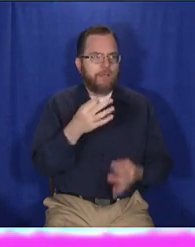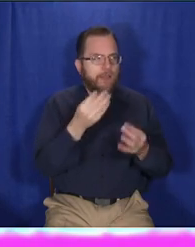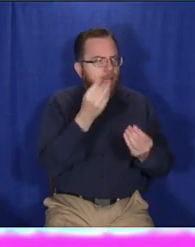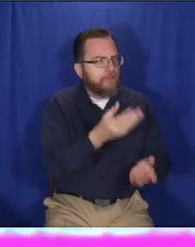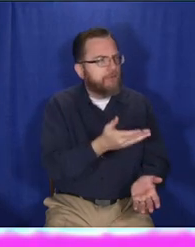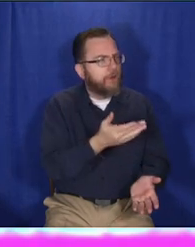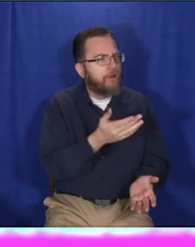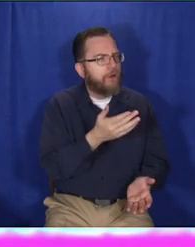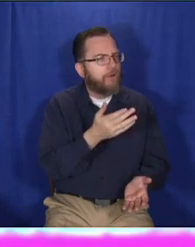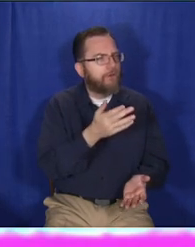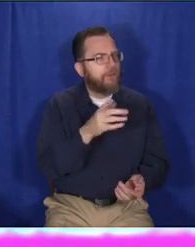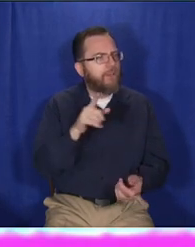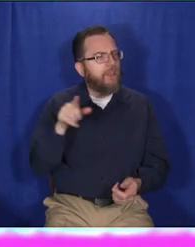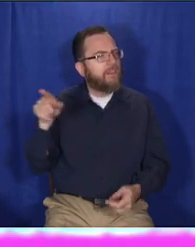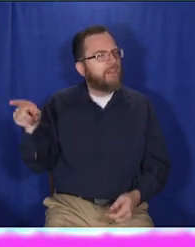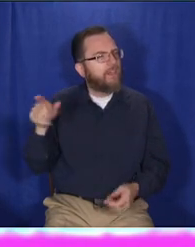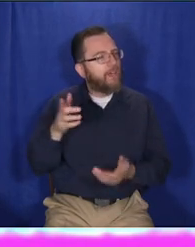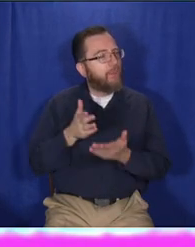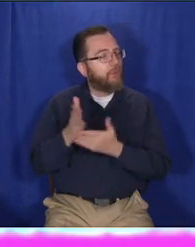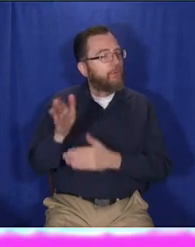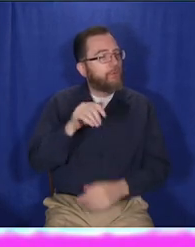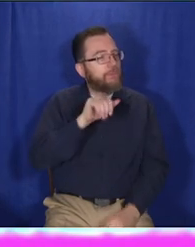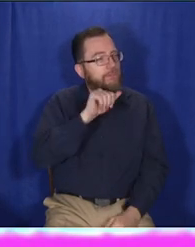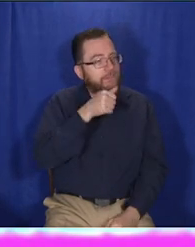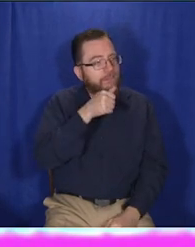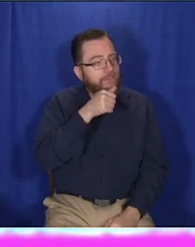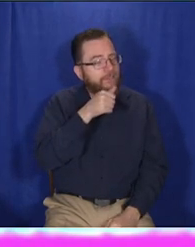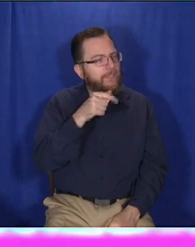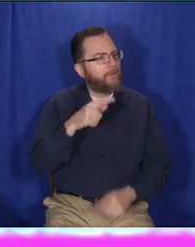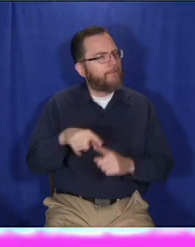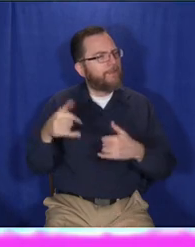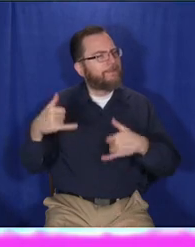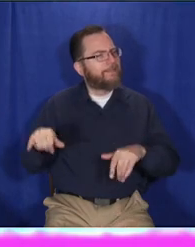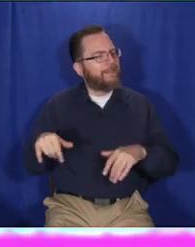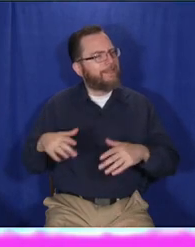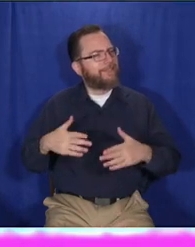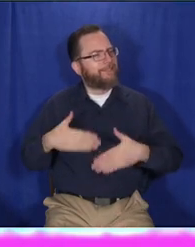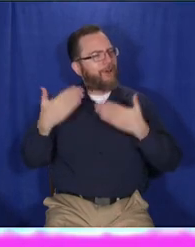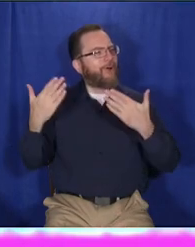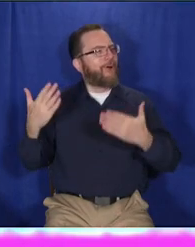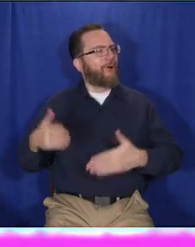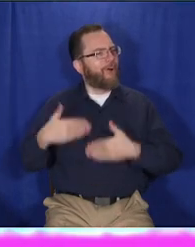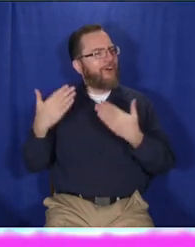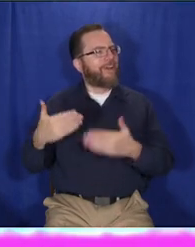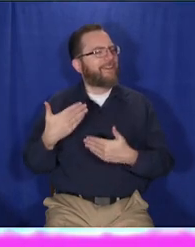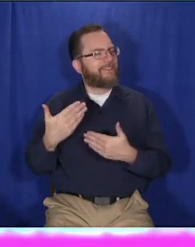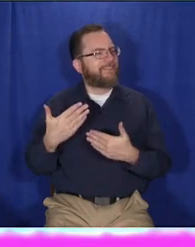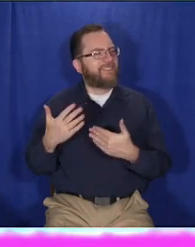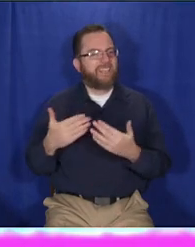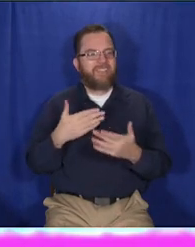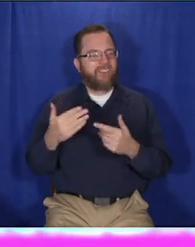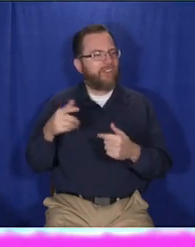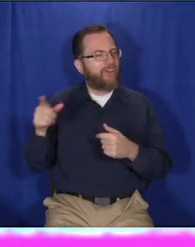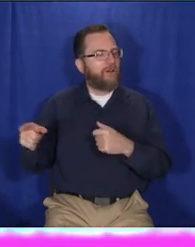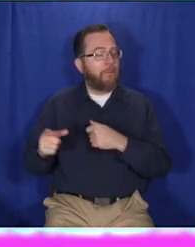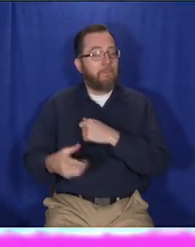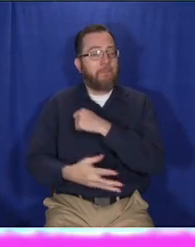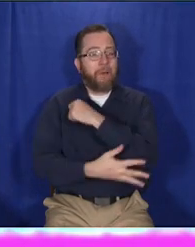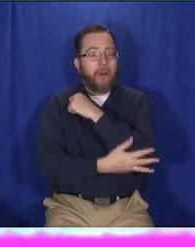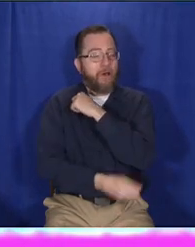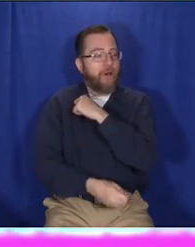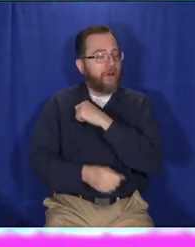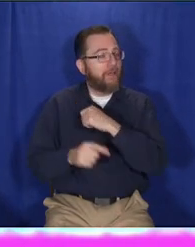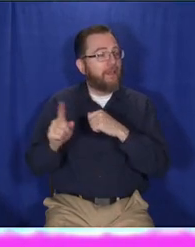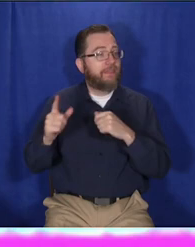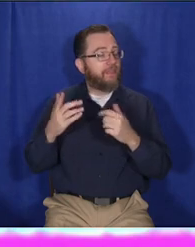their abundance of joy and their extreme poverty have overflowed in